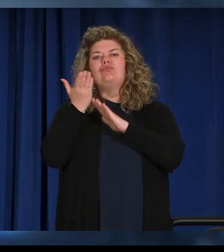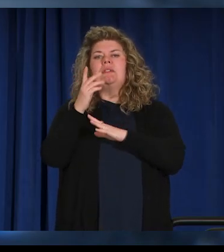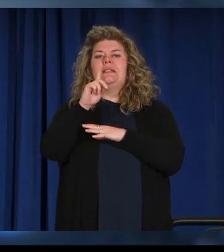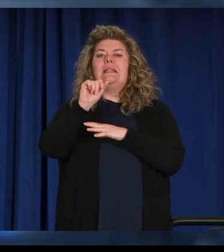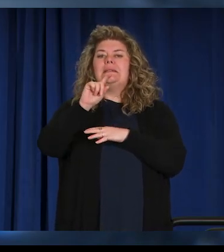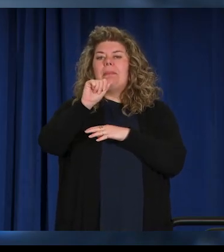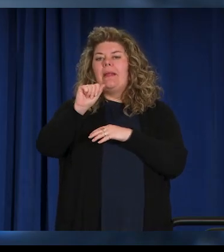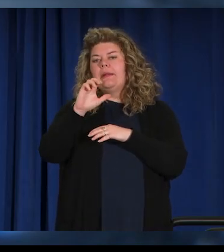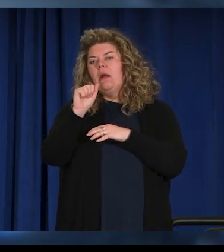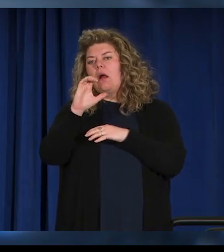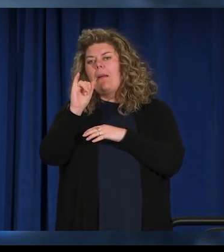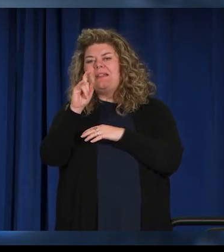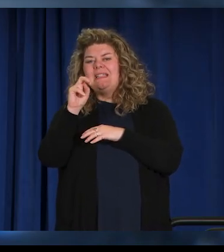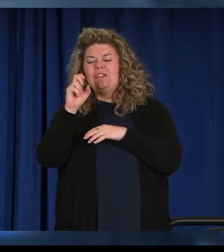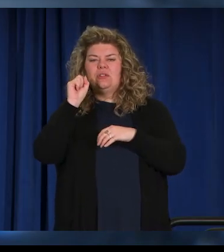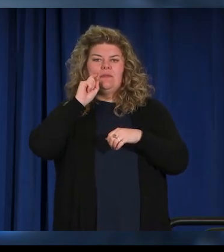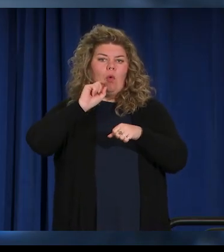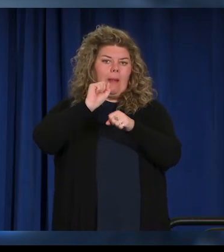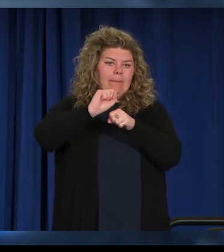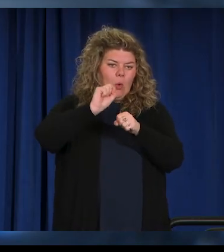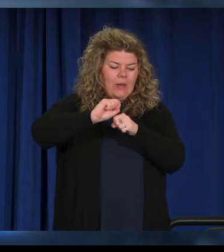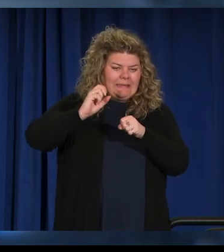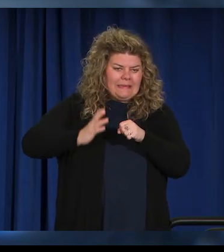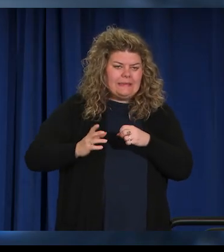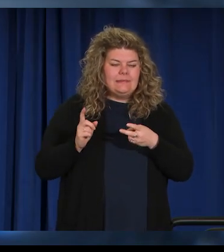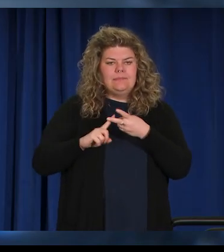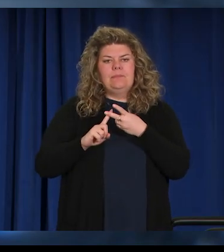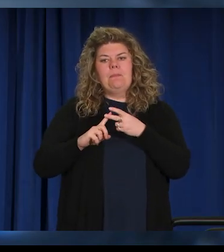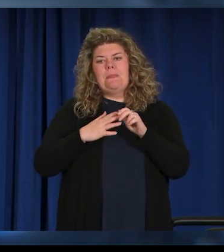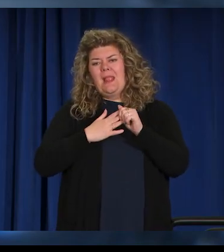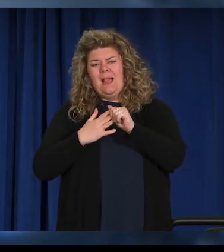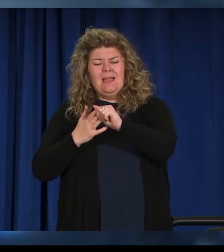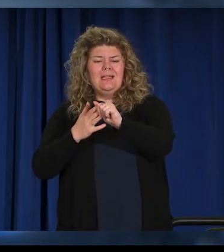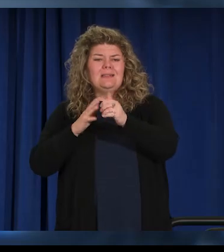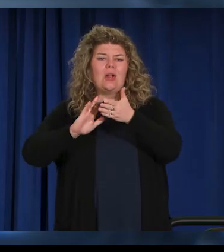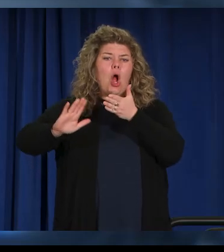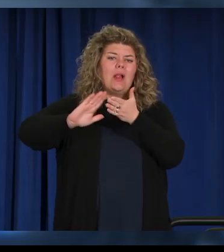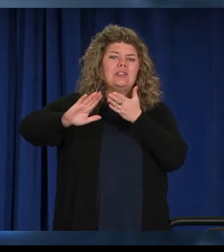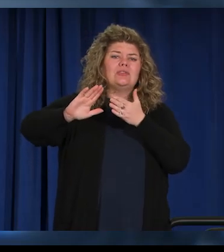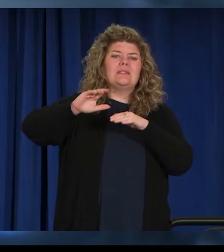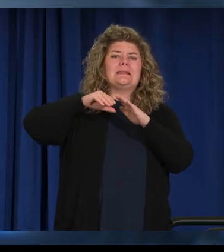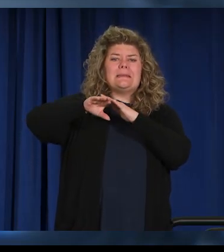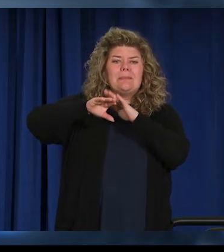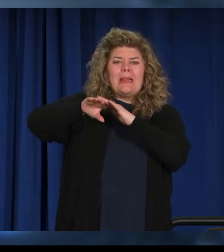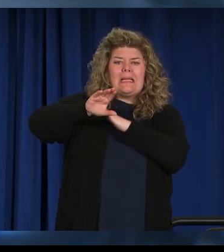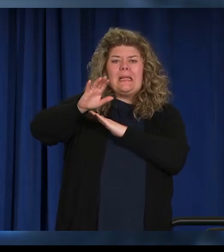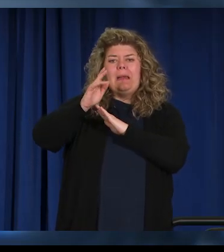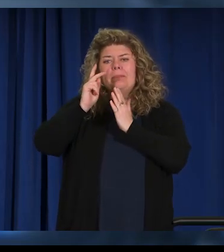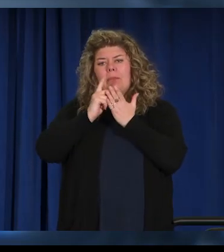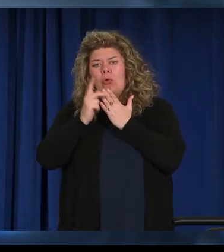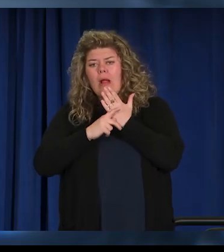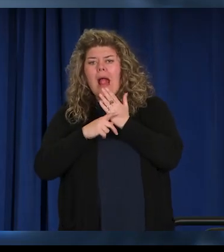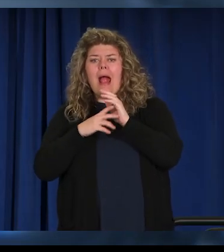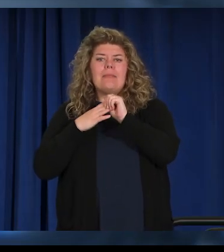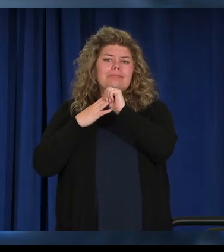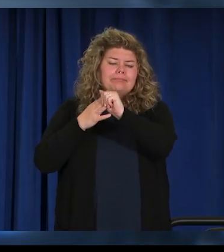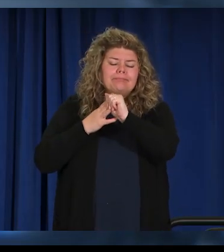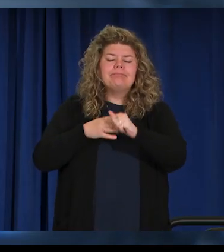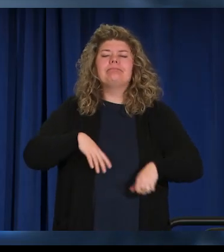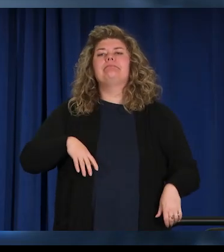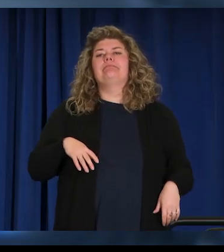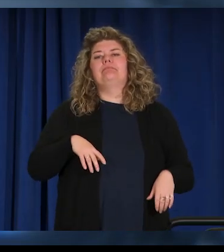disability accommodations for employees, leads college accessibility initiatives, and provides education